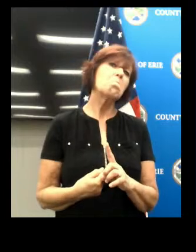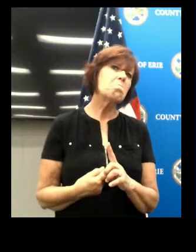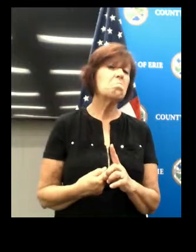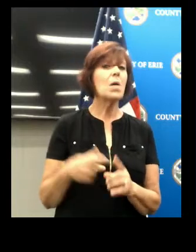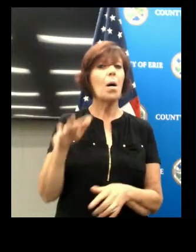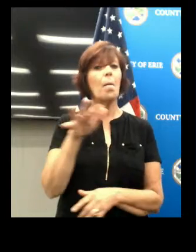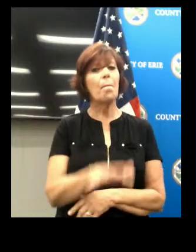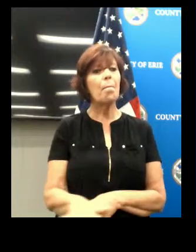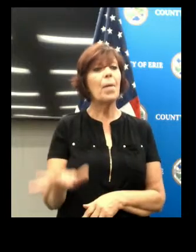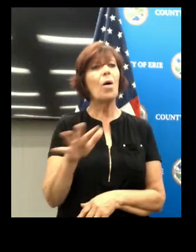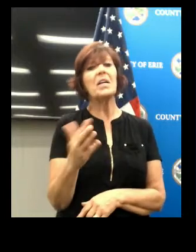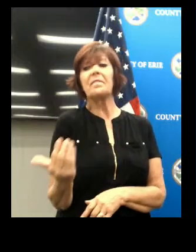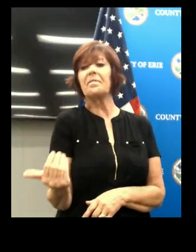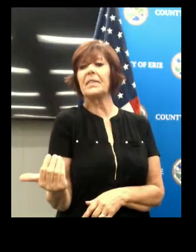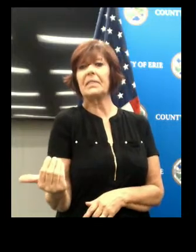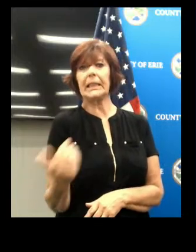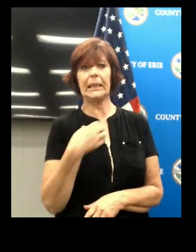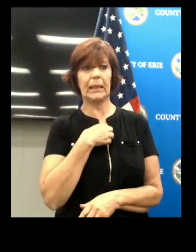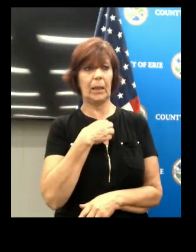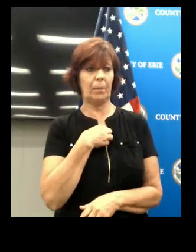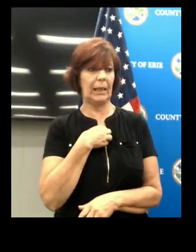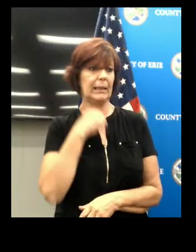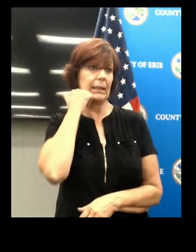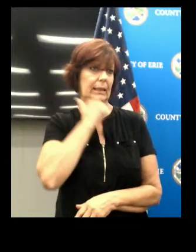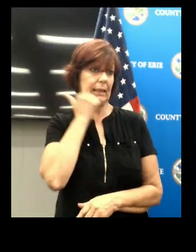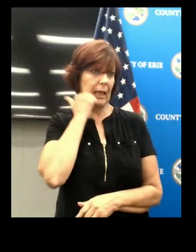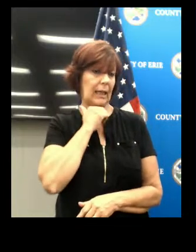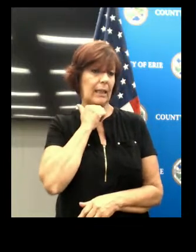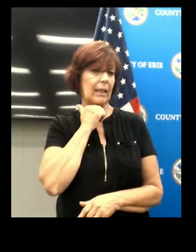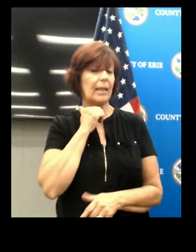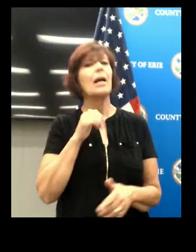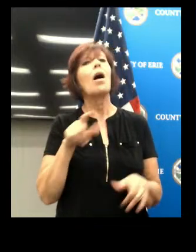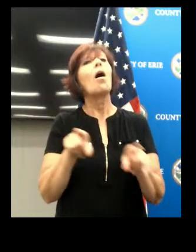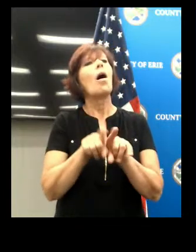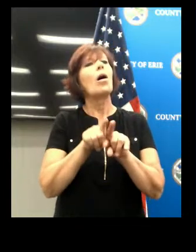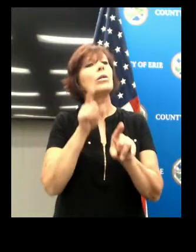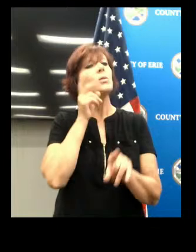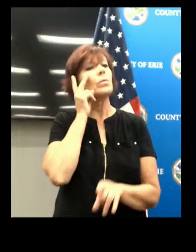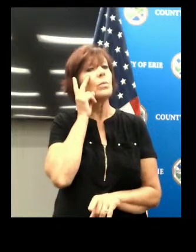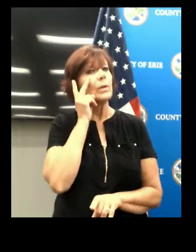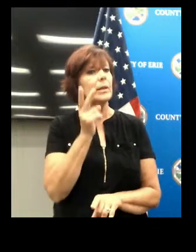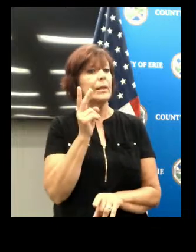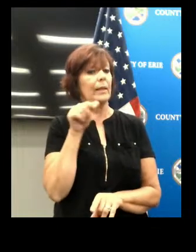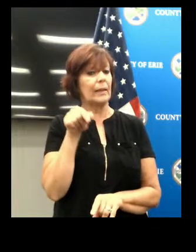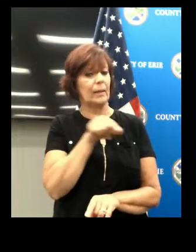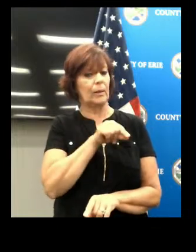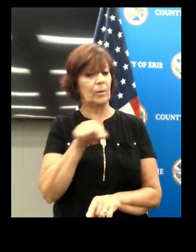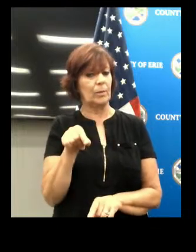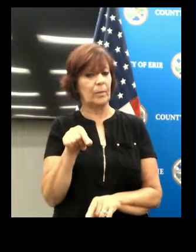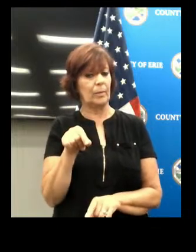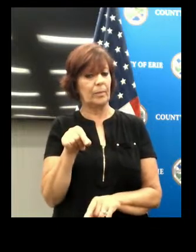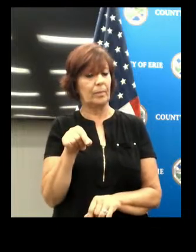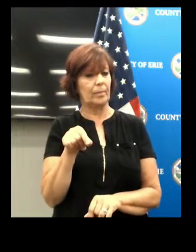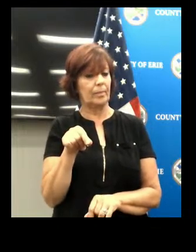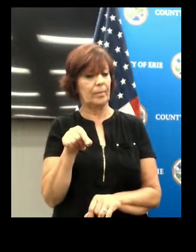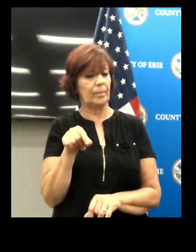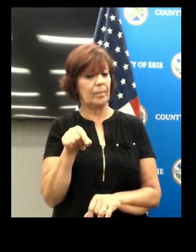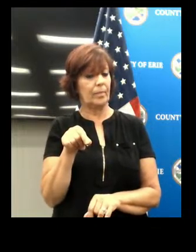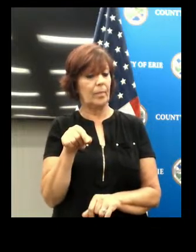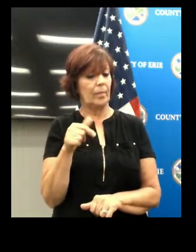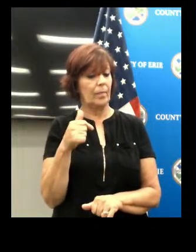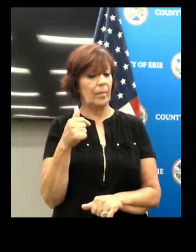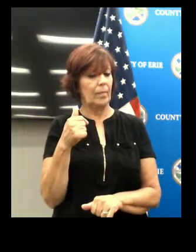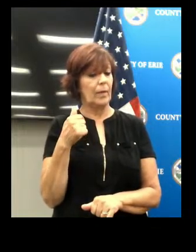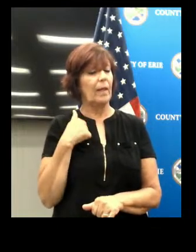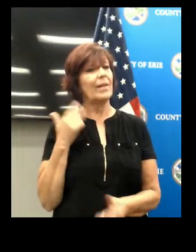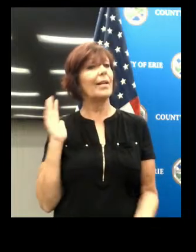of about 15 complaints a day. And then we're also seeing this month that we're having